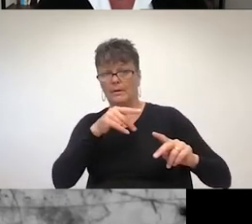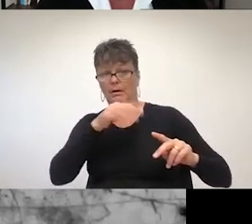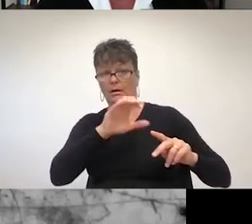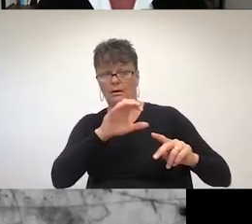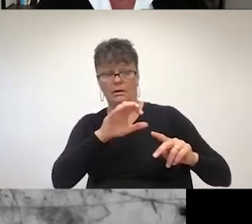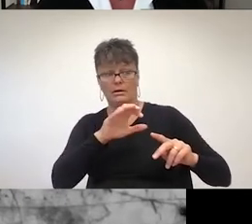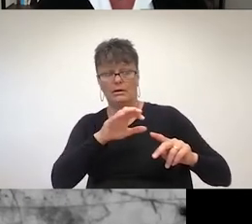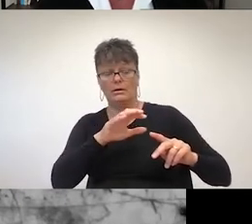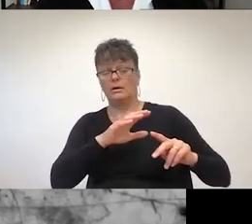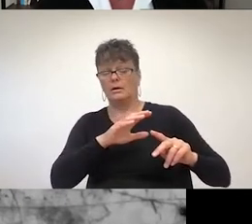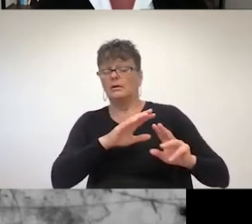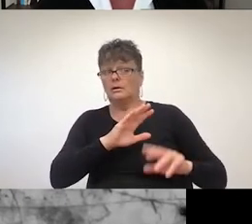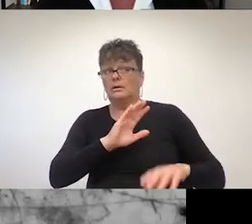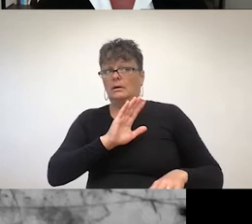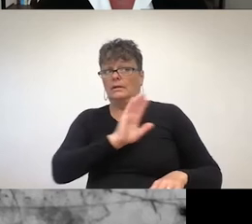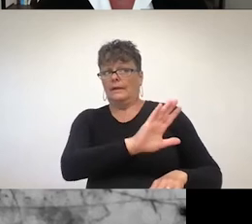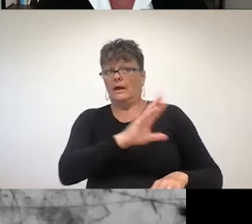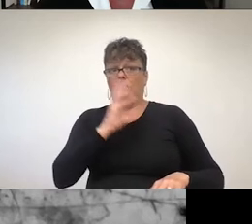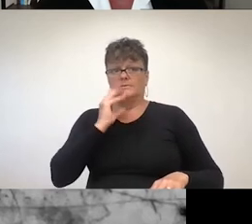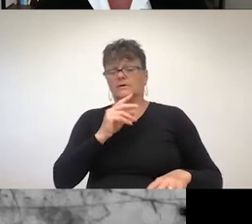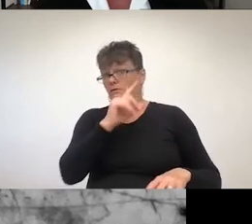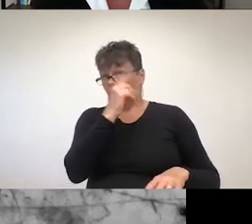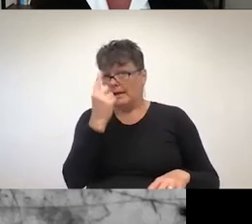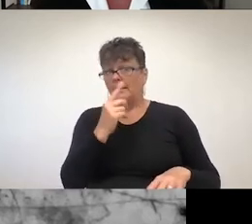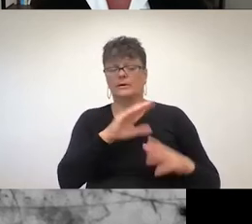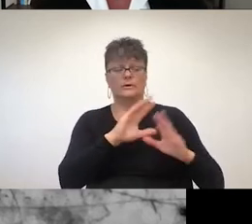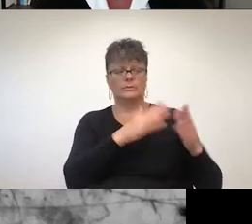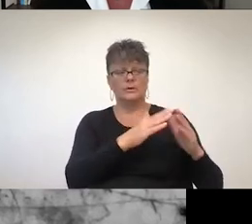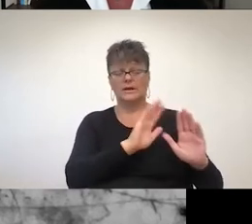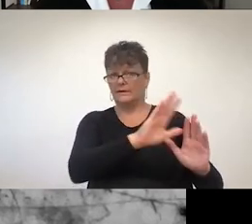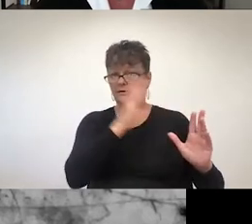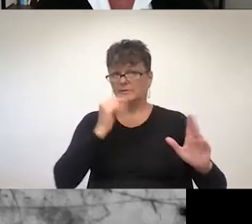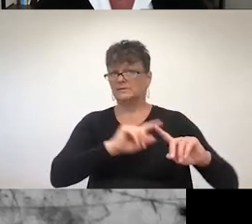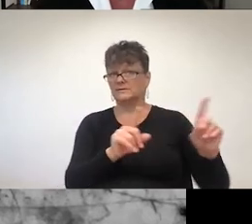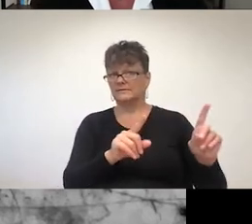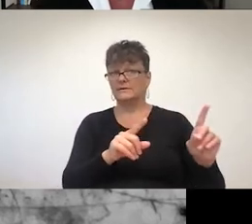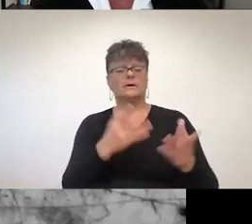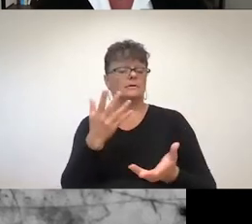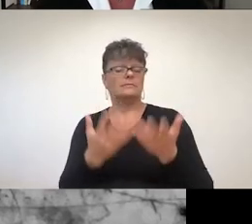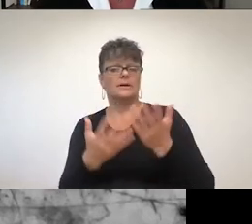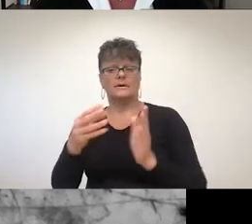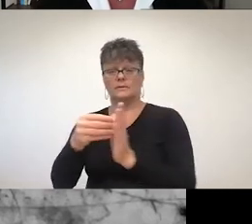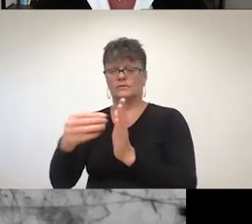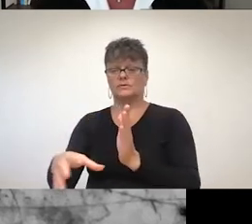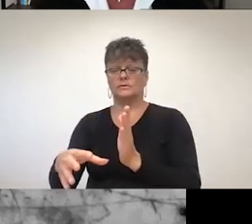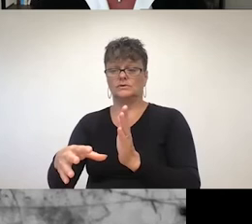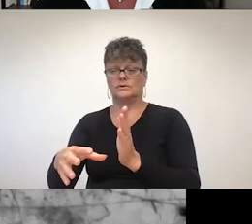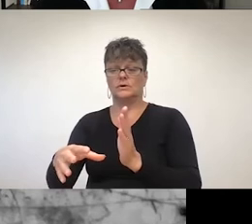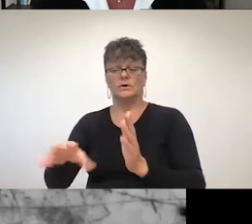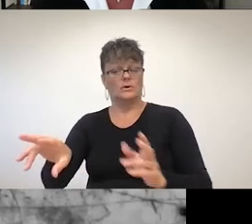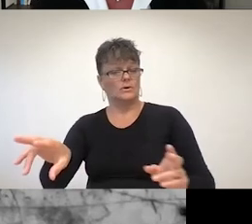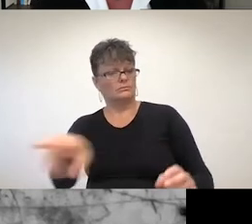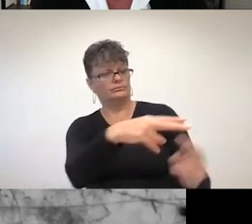other identities as well, in terms of supporting students who may be turning to a professor who looks like them